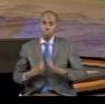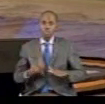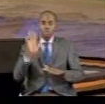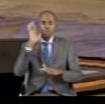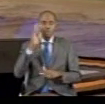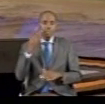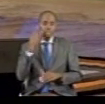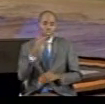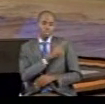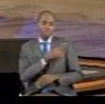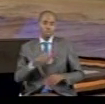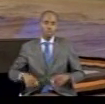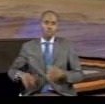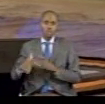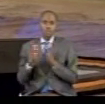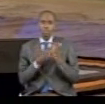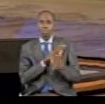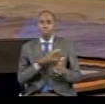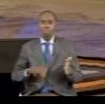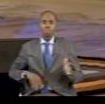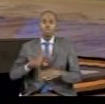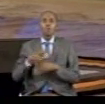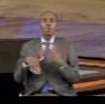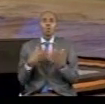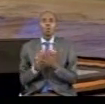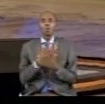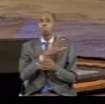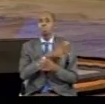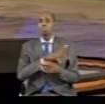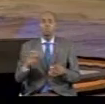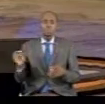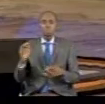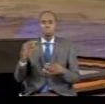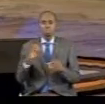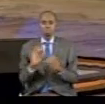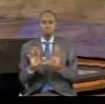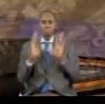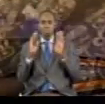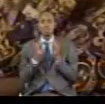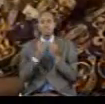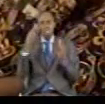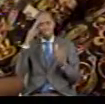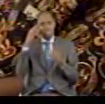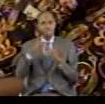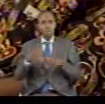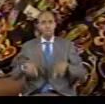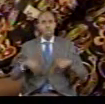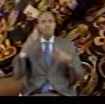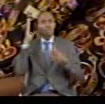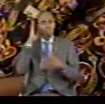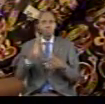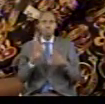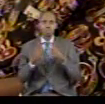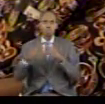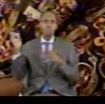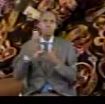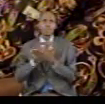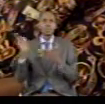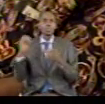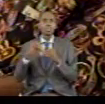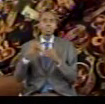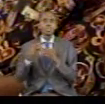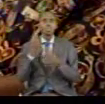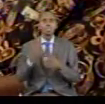Christ. All the causeless panic in your life will vanish away in Jesus' name. And he said,